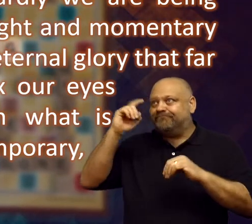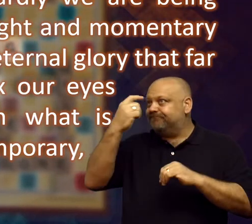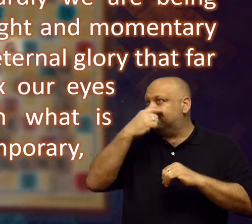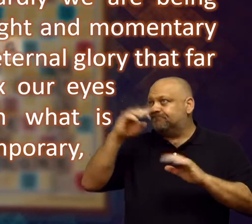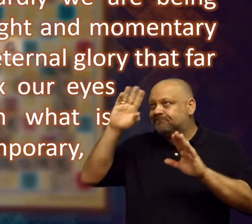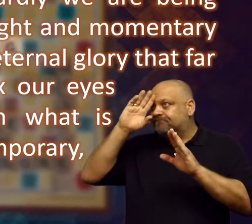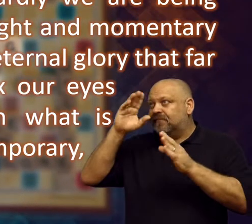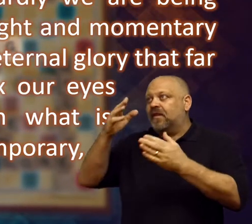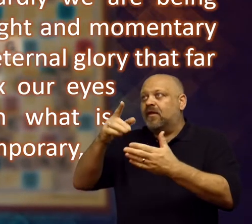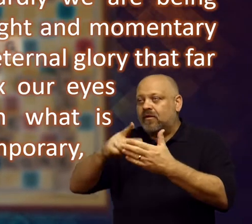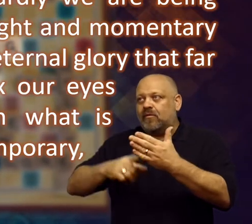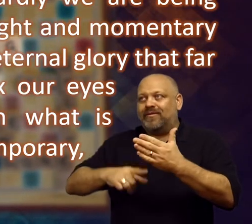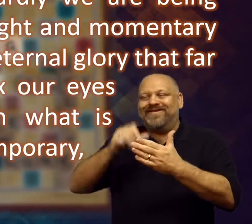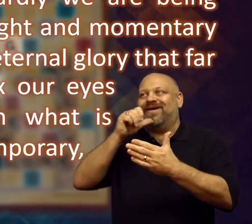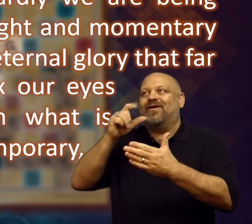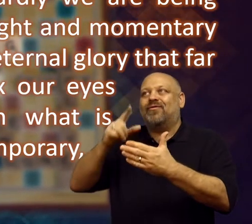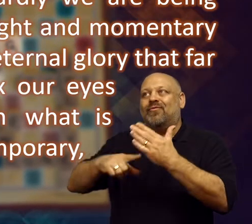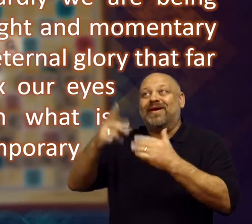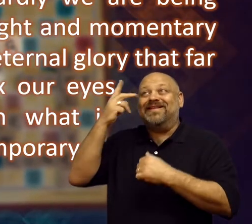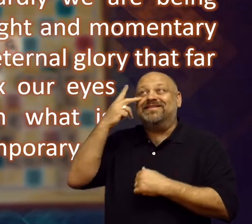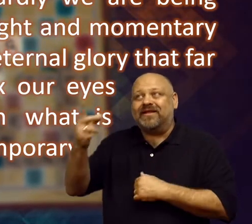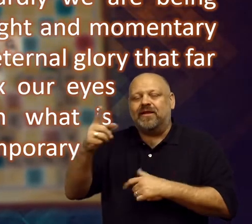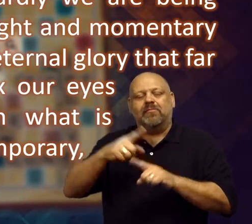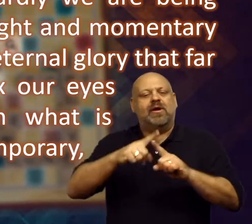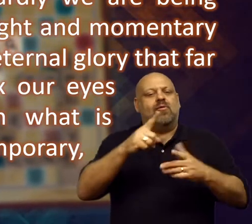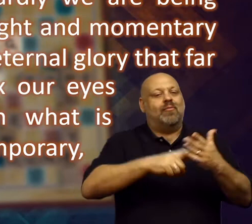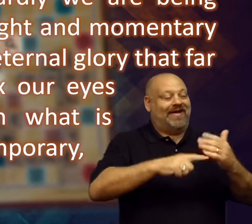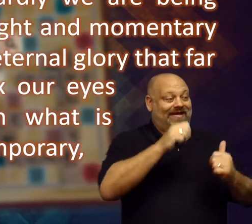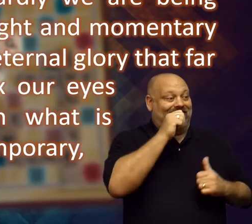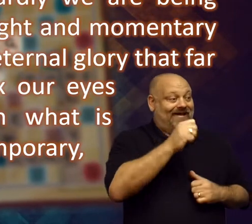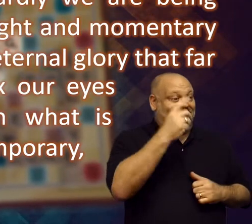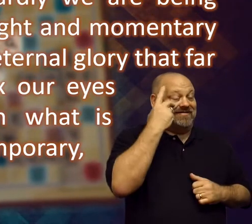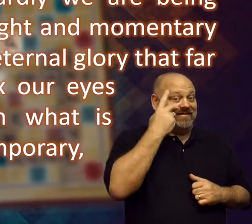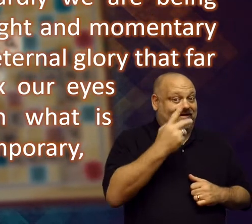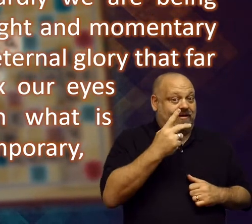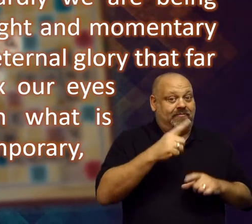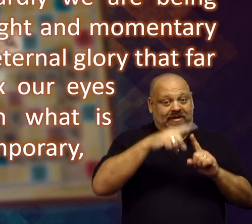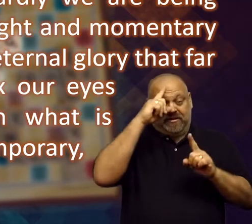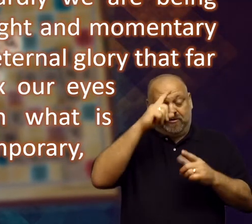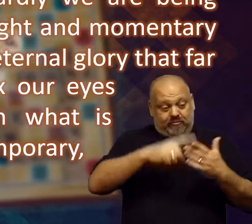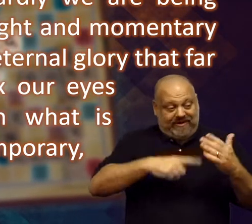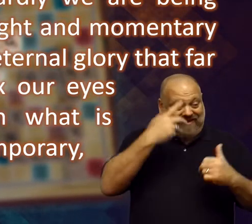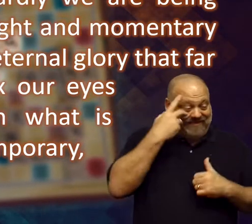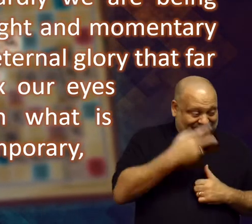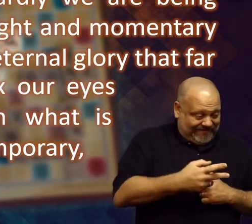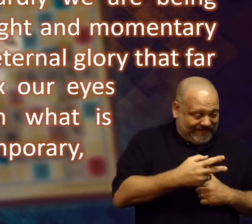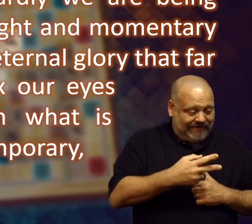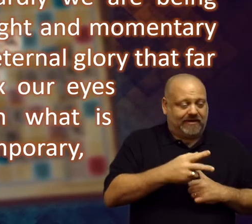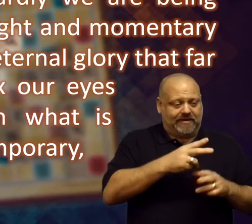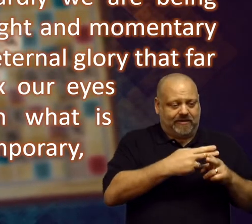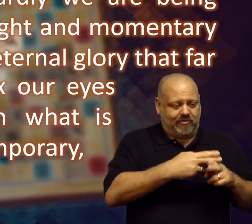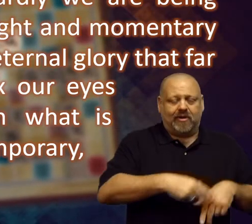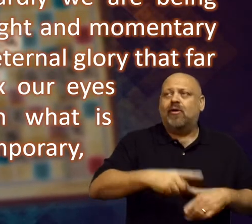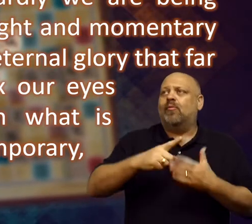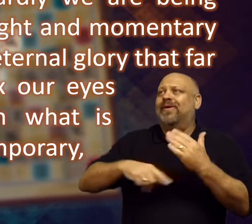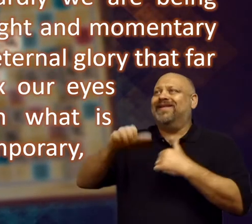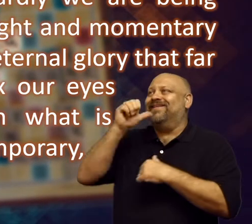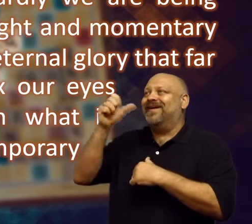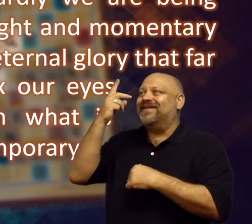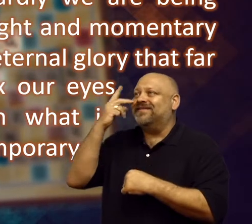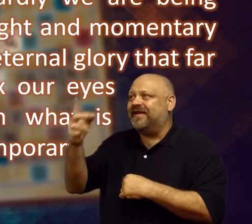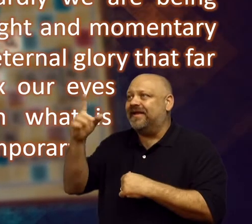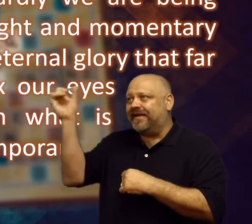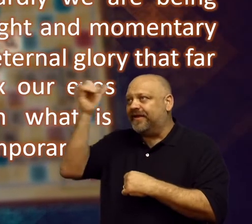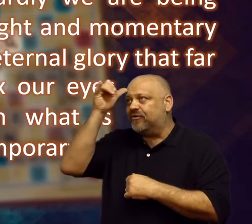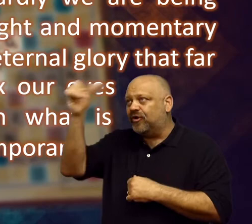fix our eyes on what is seen, not on what is seen, but on what is unseen. Since what is seen is temporary, but what